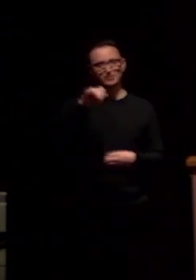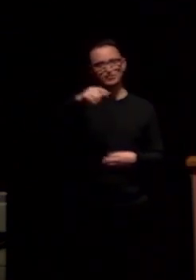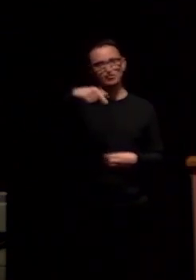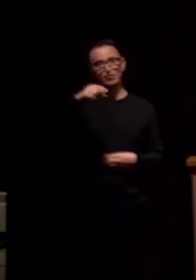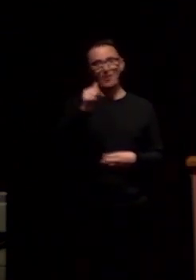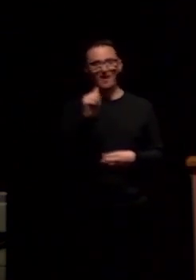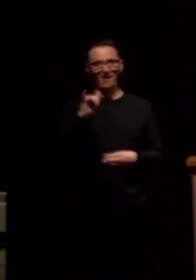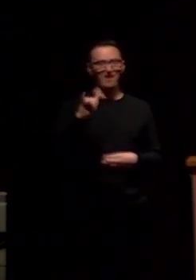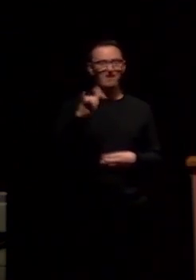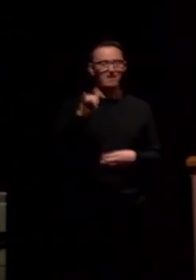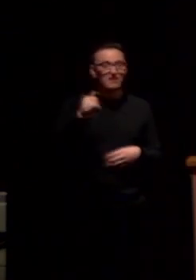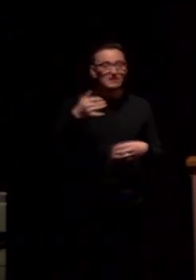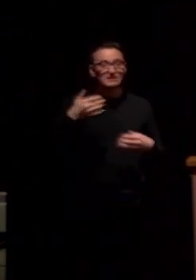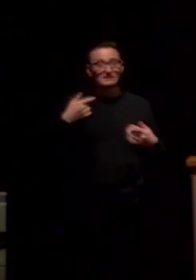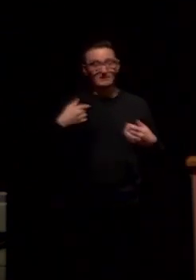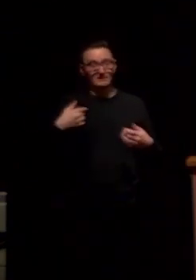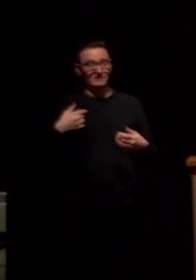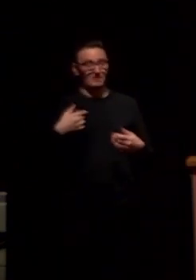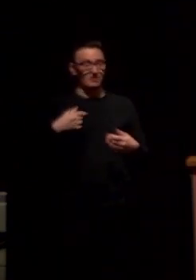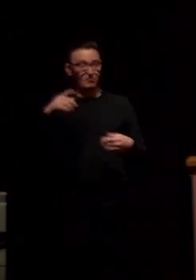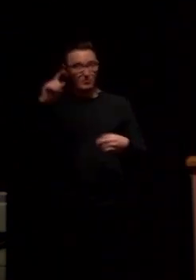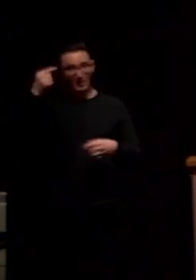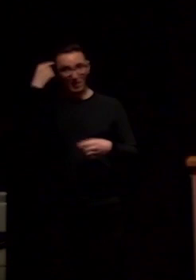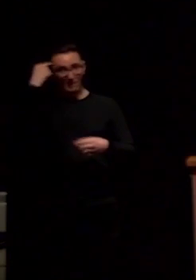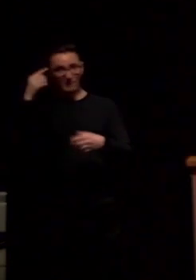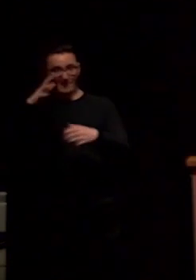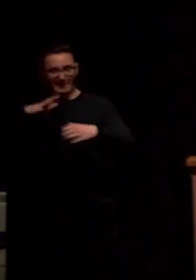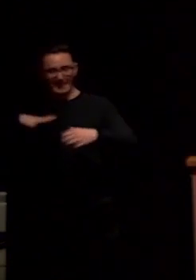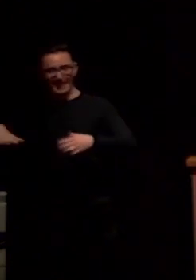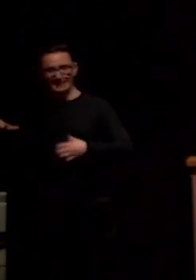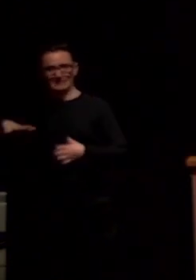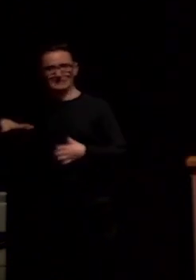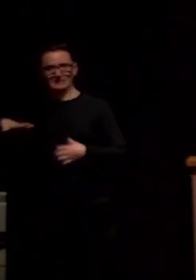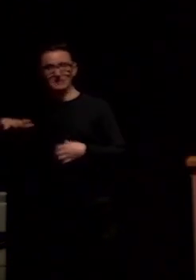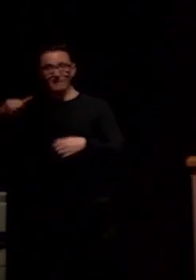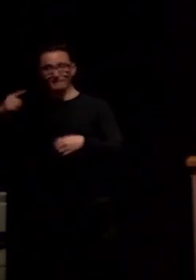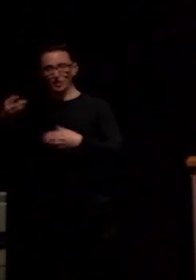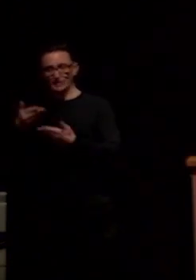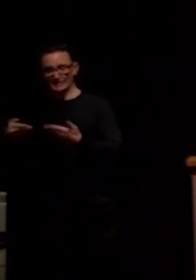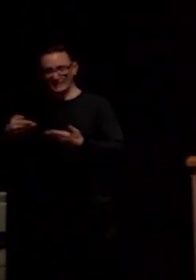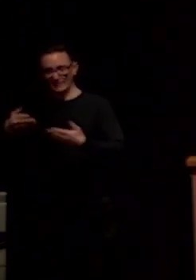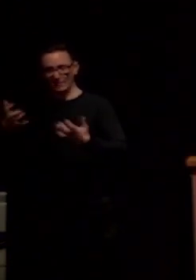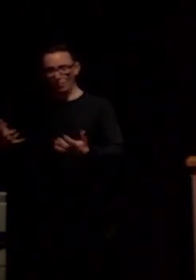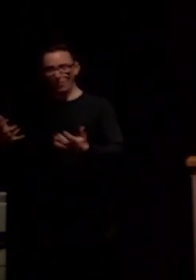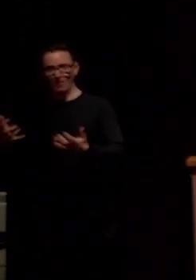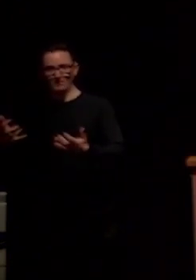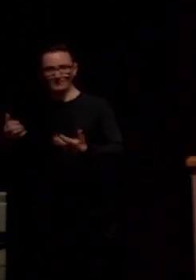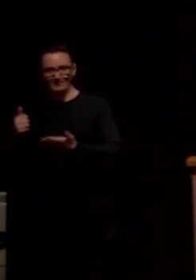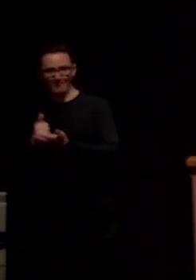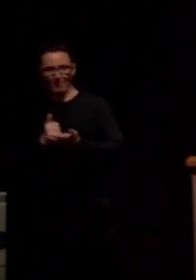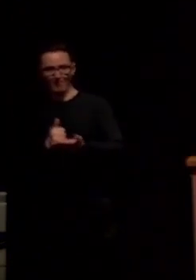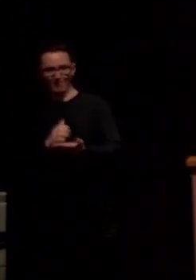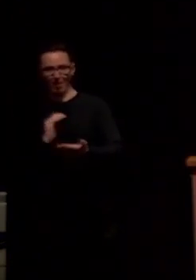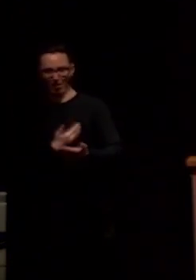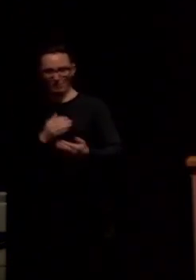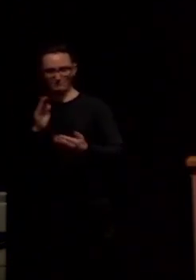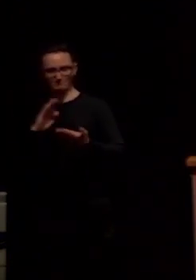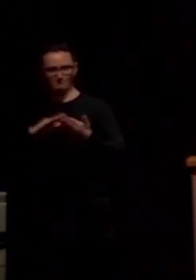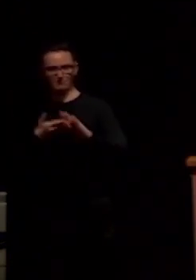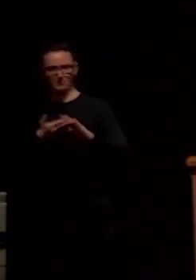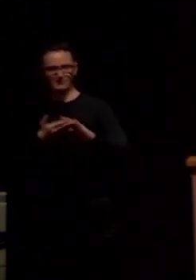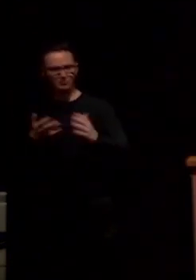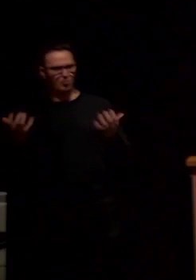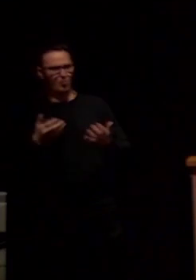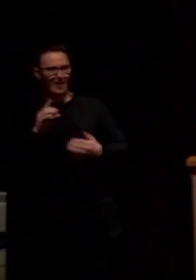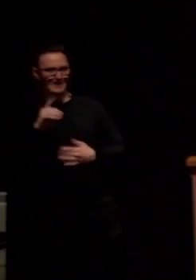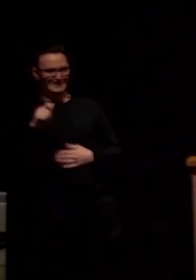with government entities, the first thing that they want to help our community is, what data are you collecting? How